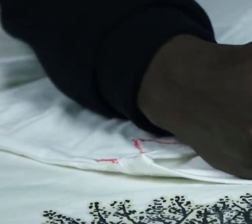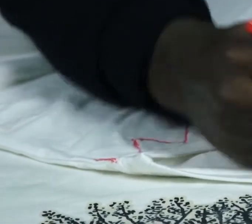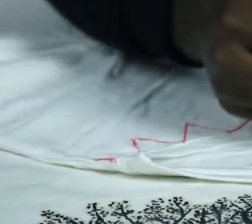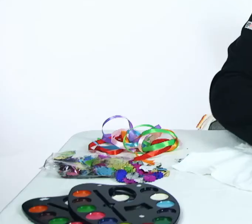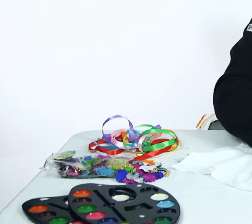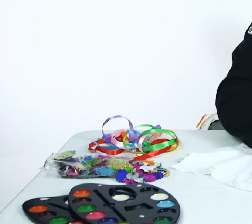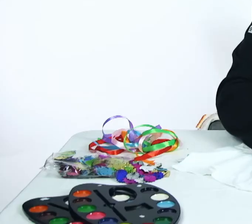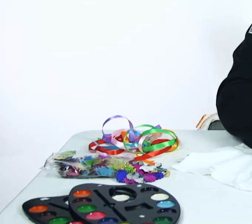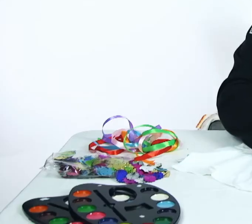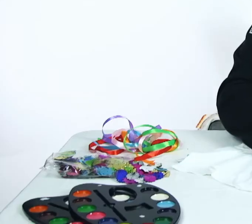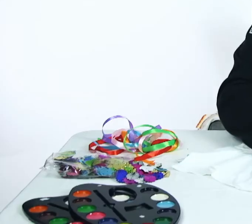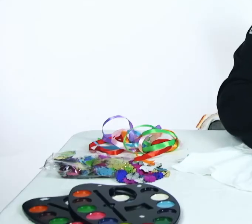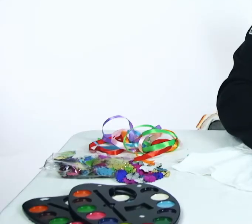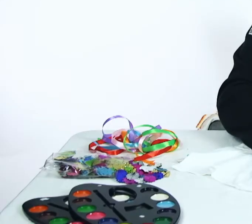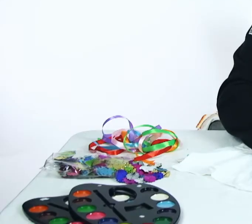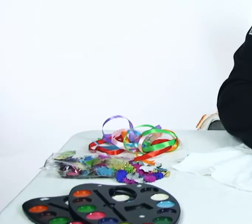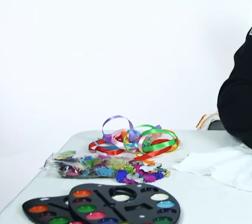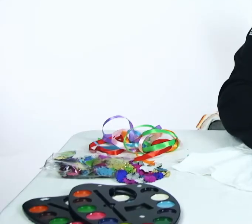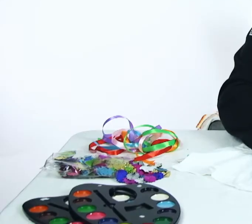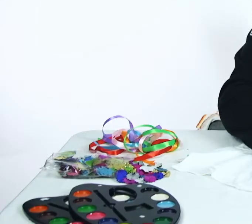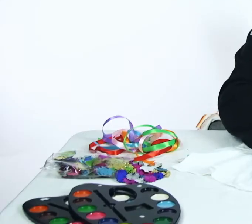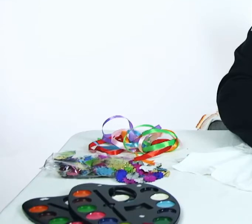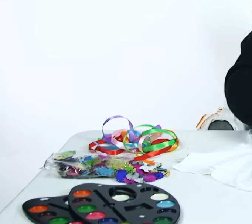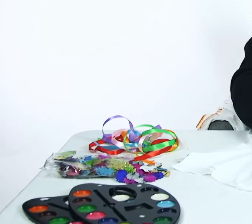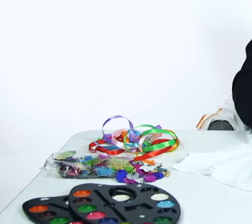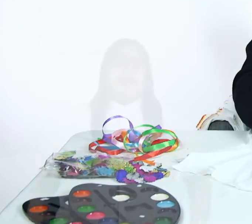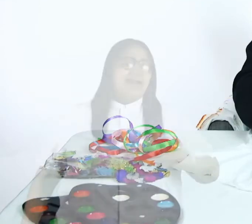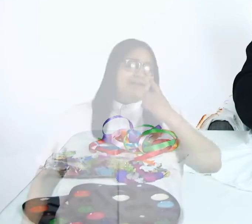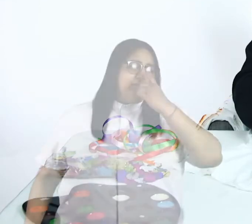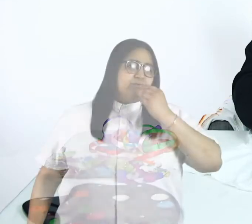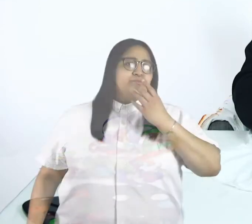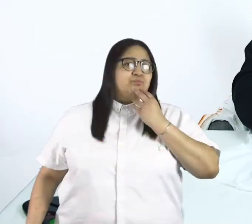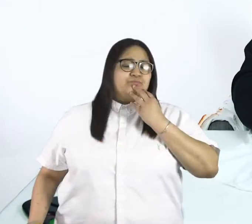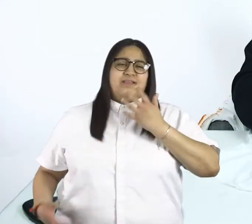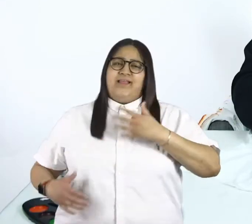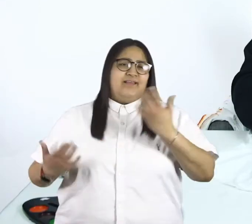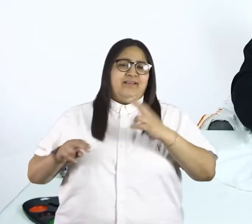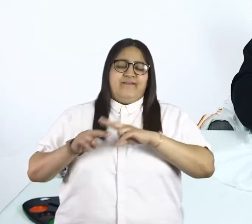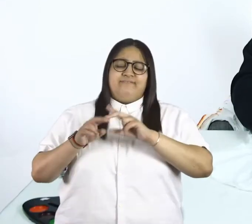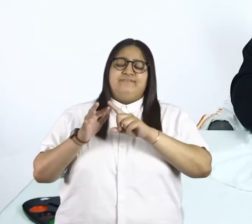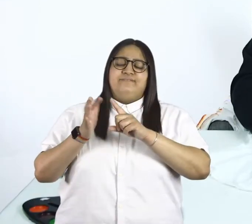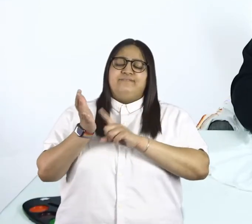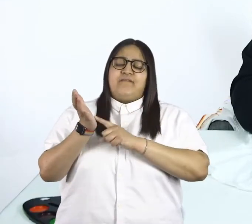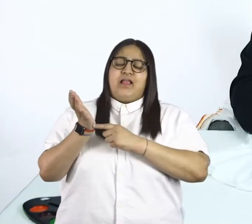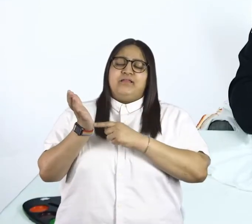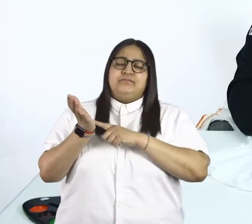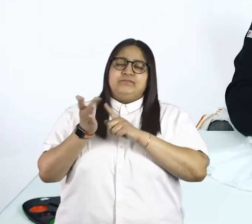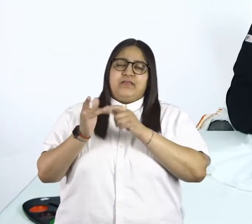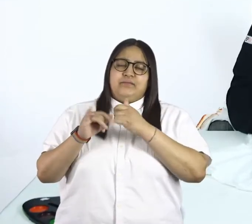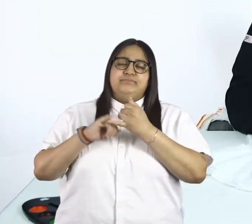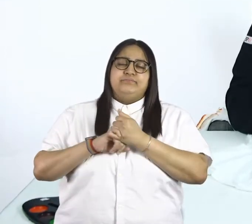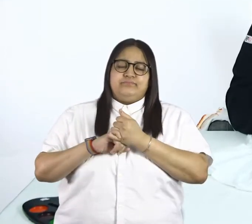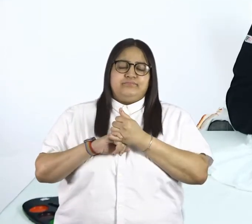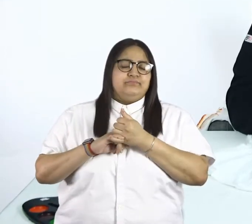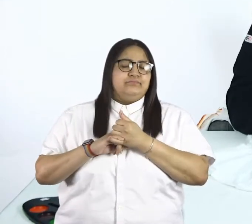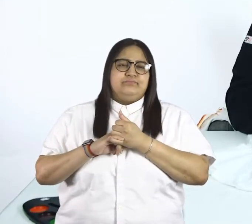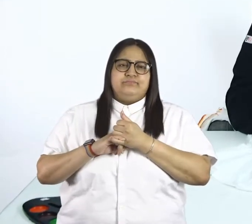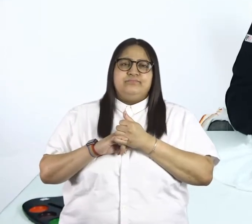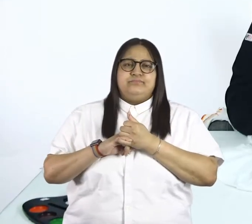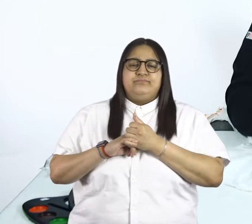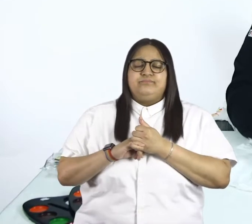Also, when you use, you can use any felt tip, I would say, but just be wary if you're not going to use a fabric felt